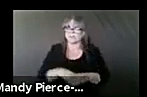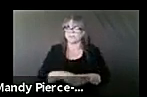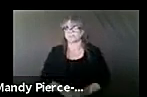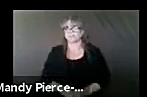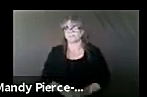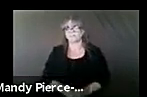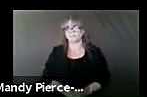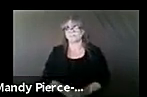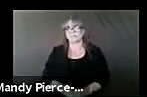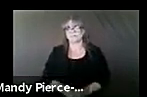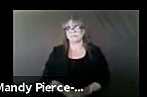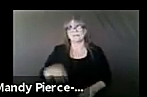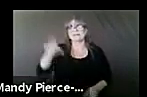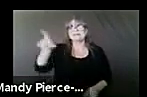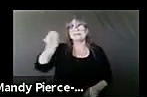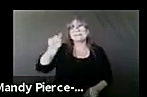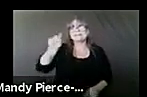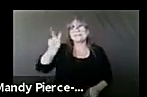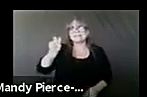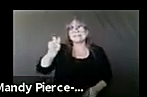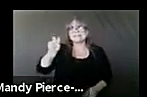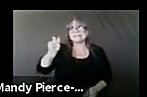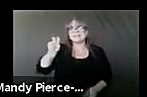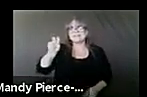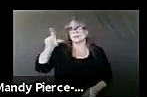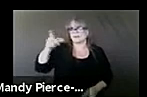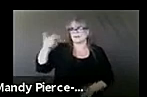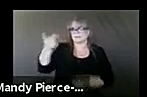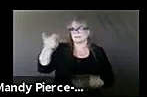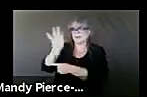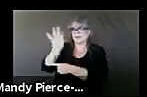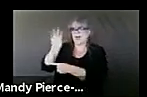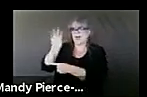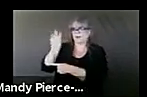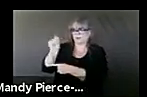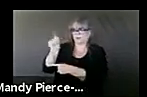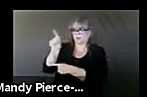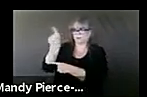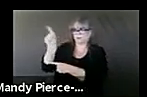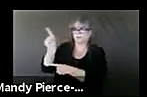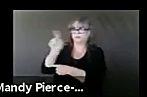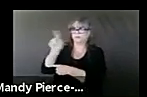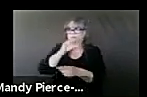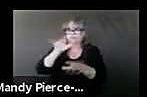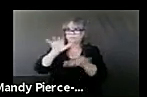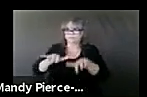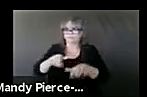response? Does the state consider the IHME model in the forecasting of this pandemic in